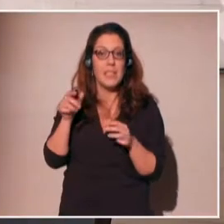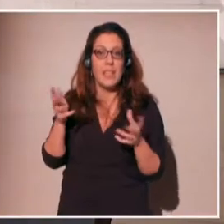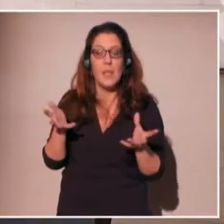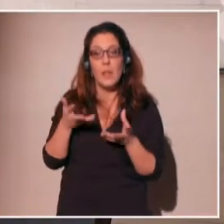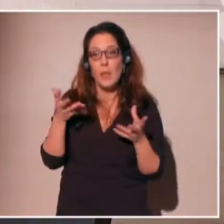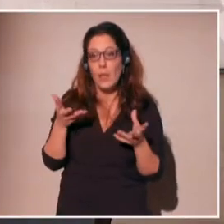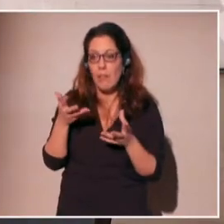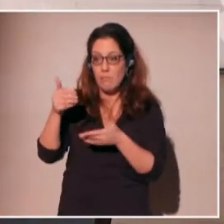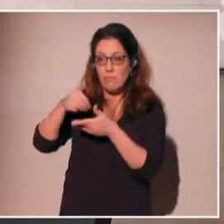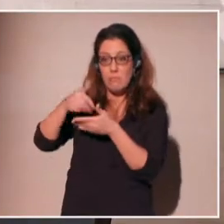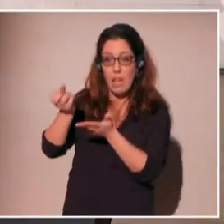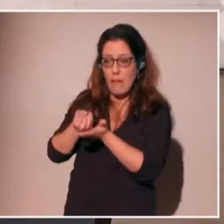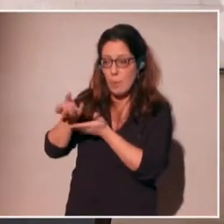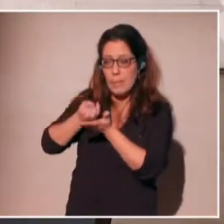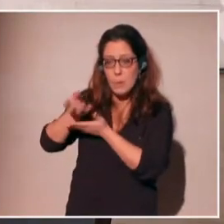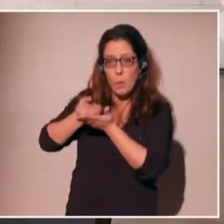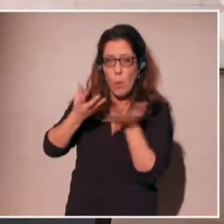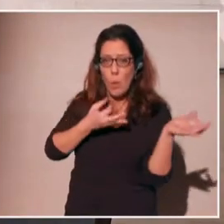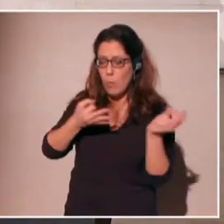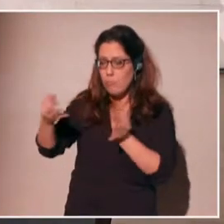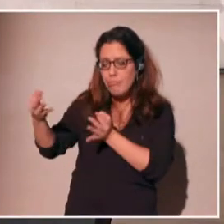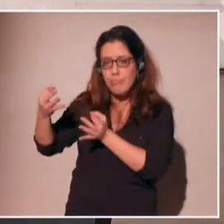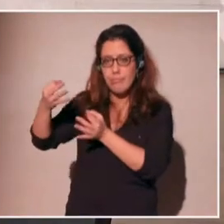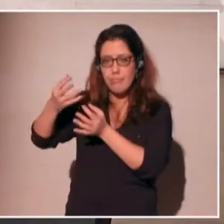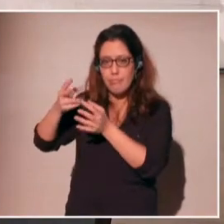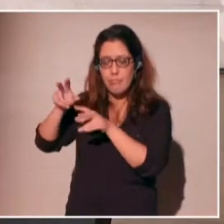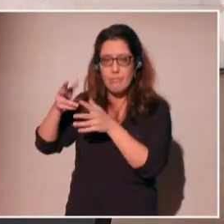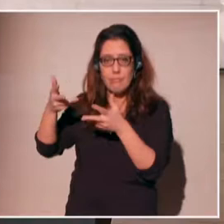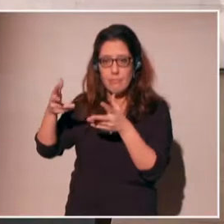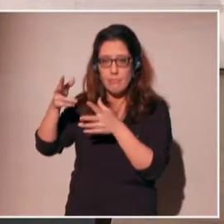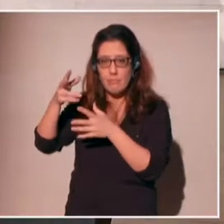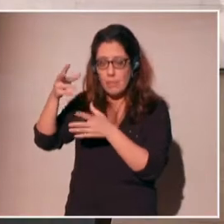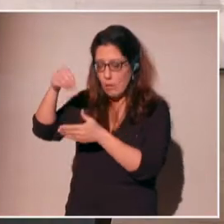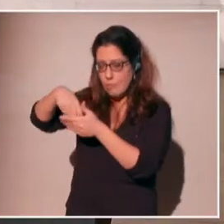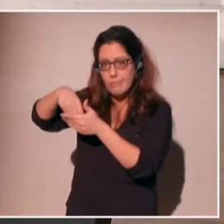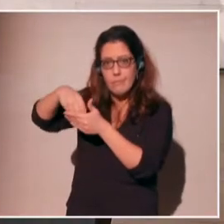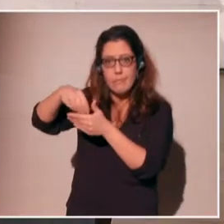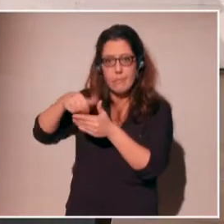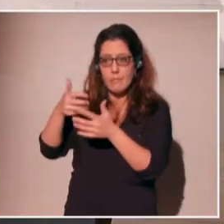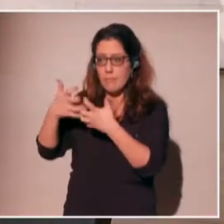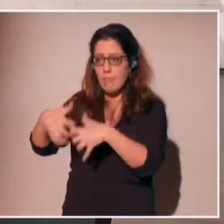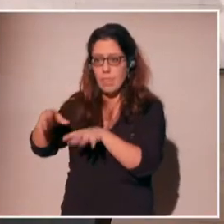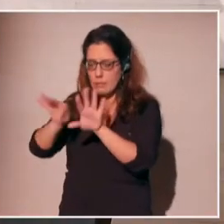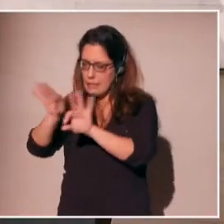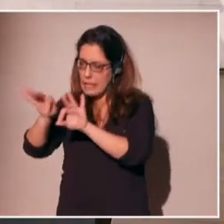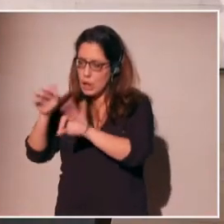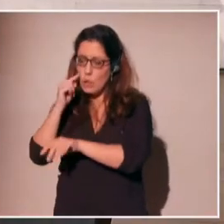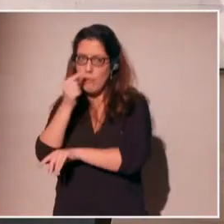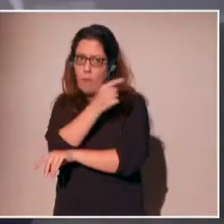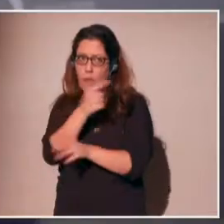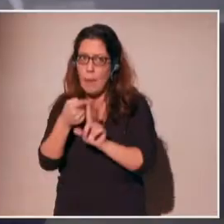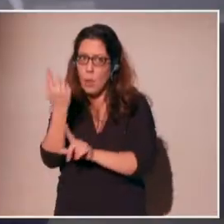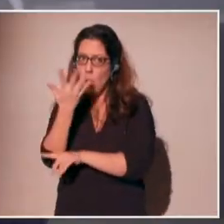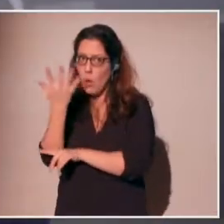is very important for me today. She read everything online, coming back to me, and if you are following me on LinkedIn or